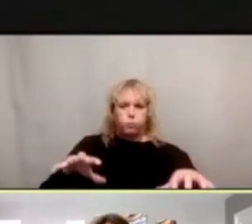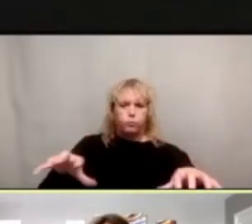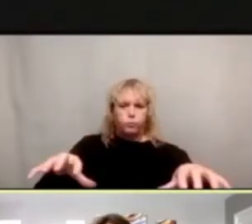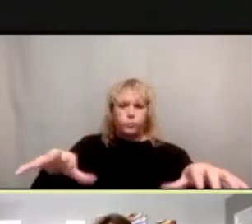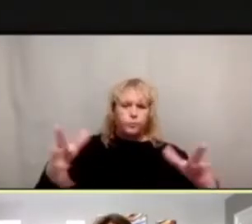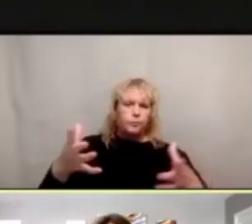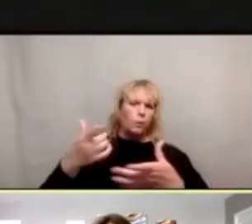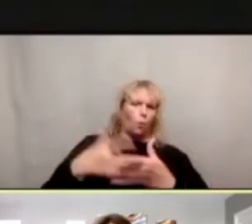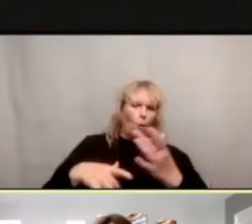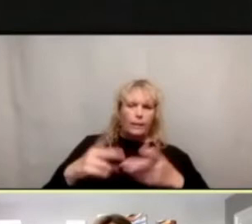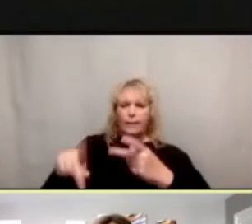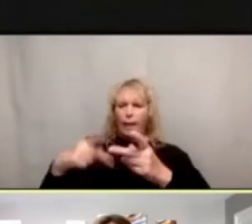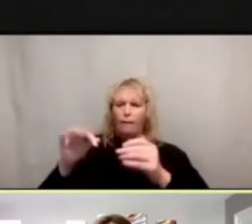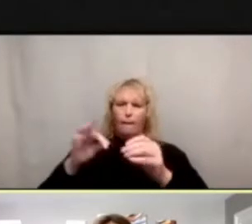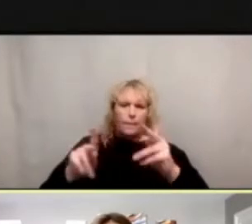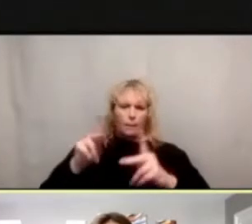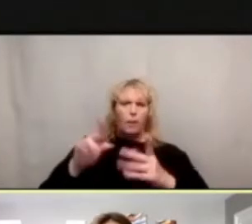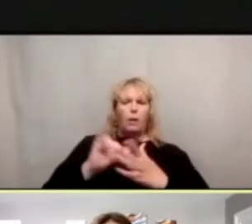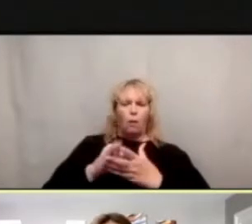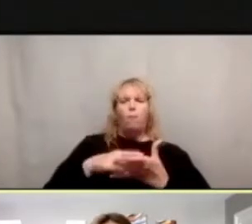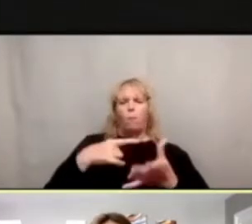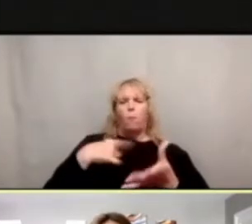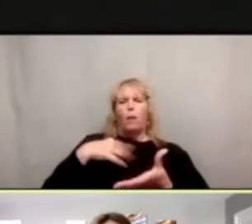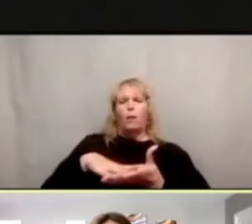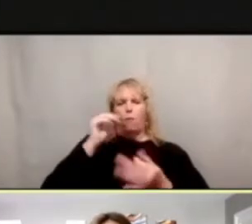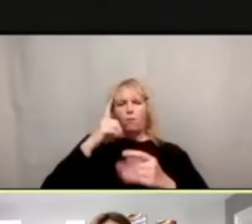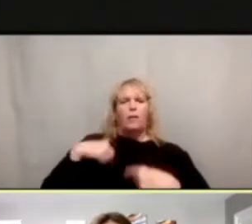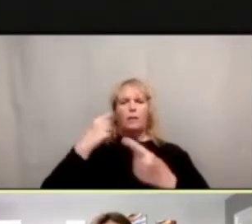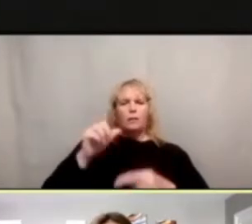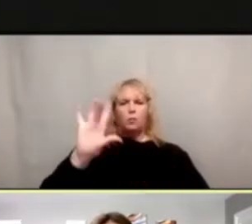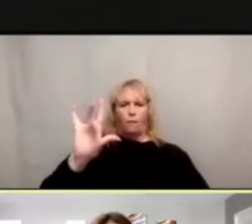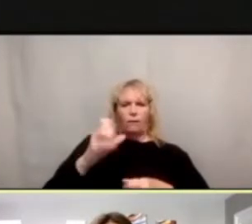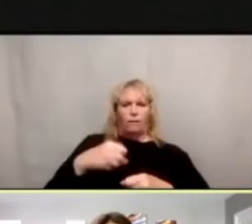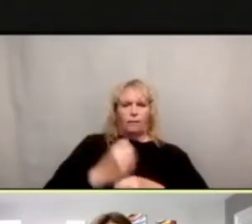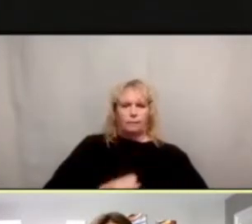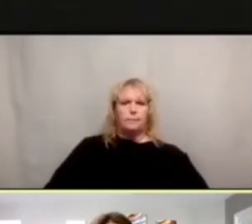last 25 or so years. Next slide, please.